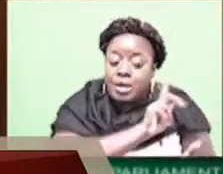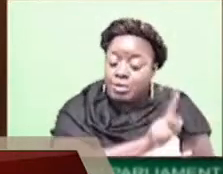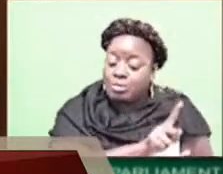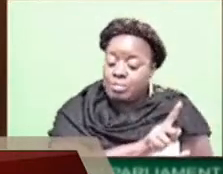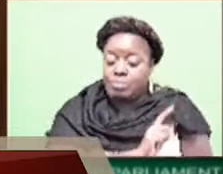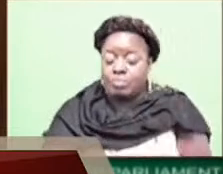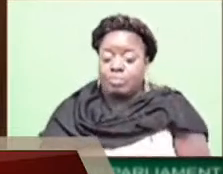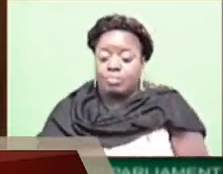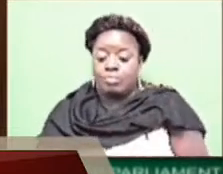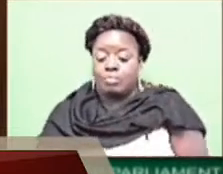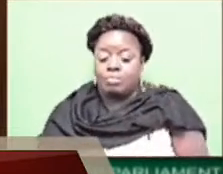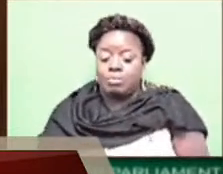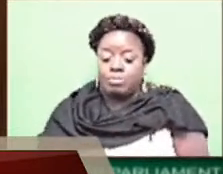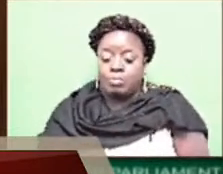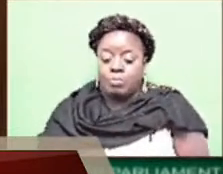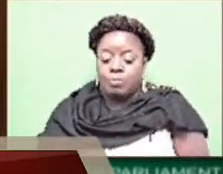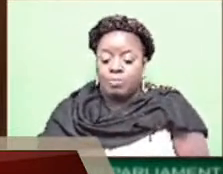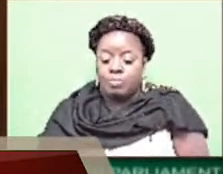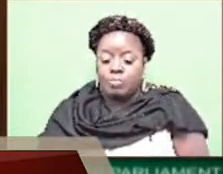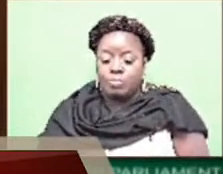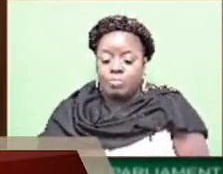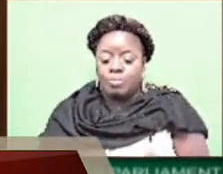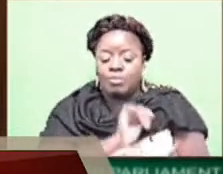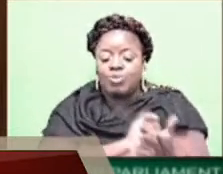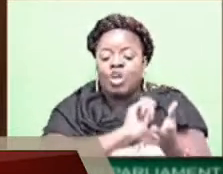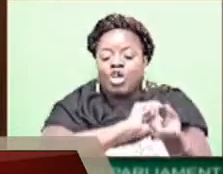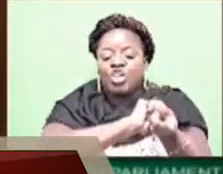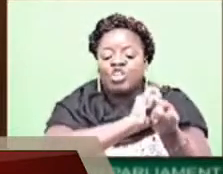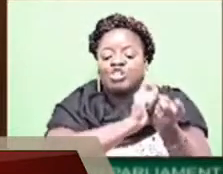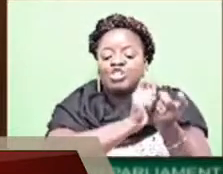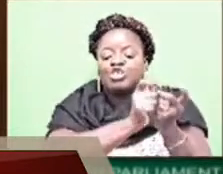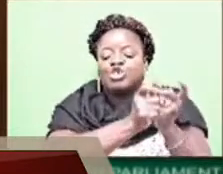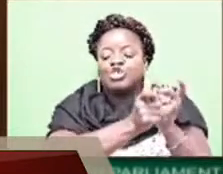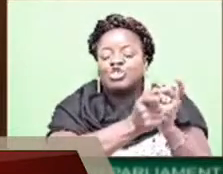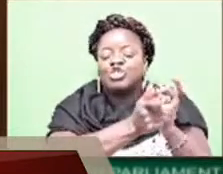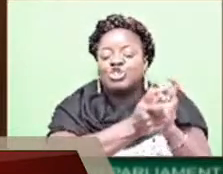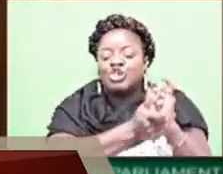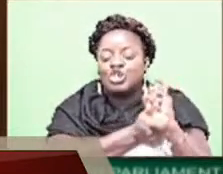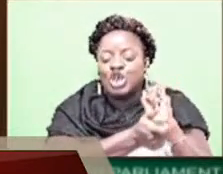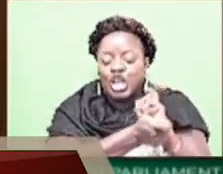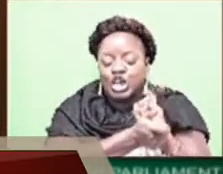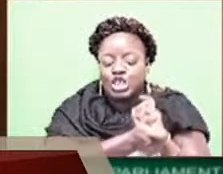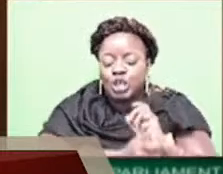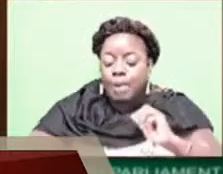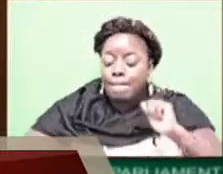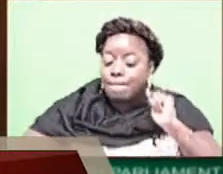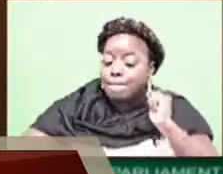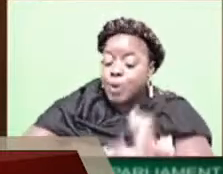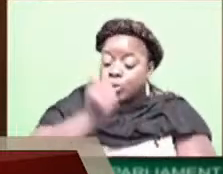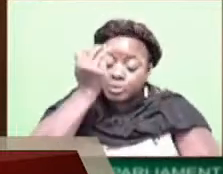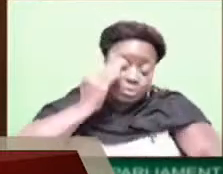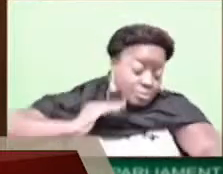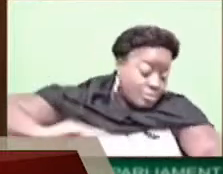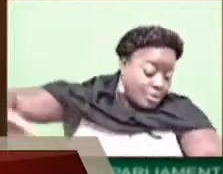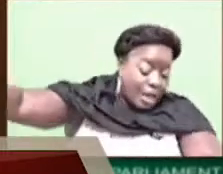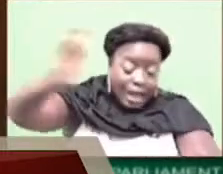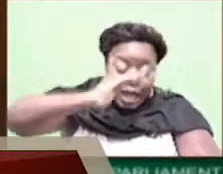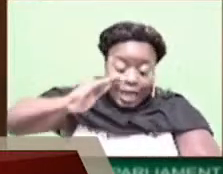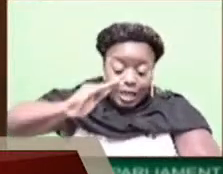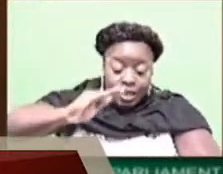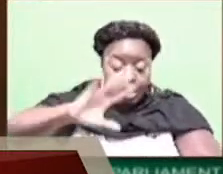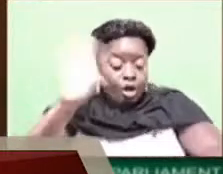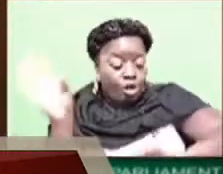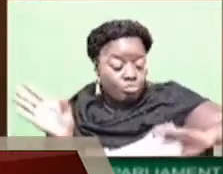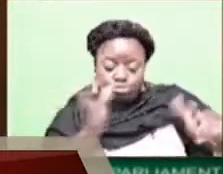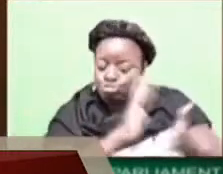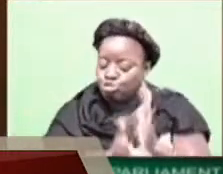reason that we have sought to amend the maximum ceiling, as you see in Clause 3 of the bill, moving it from $50,000